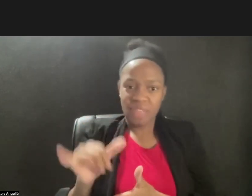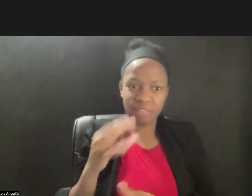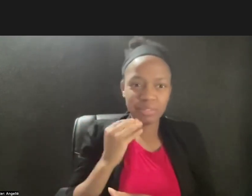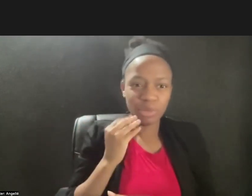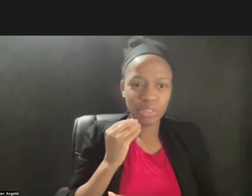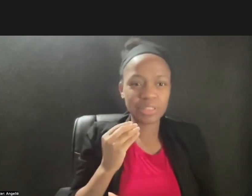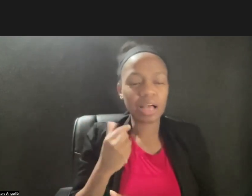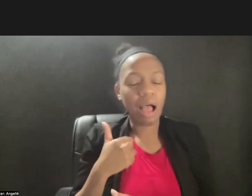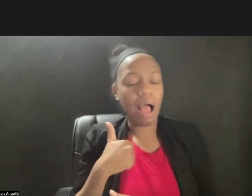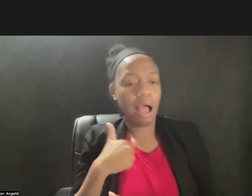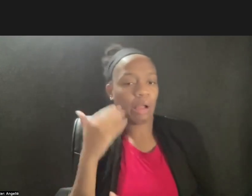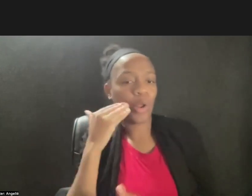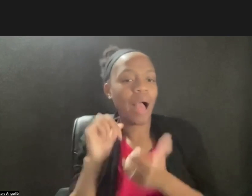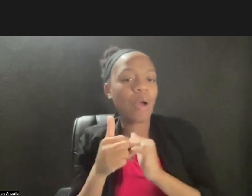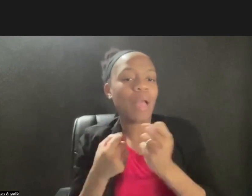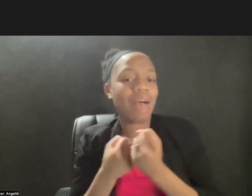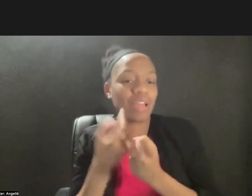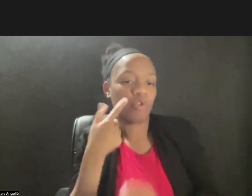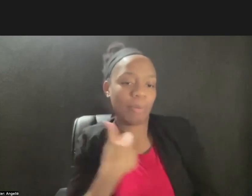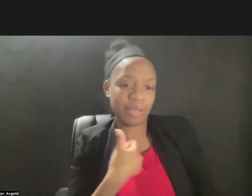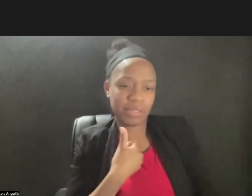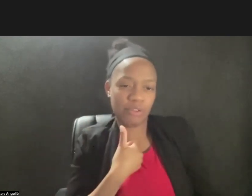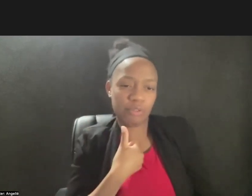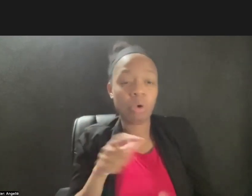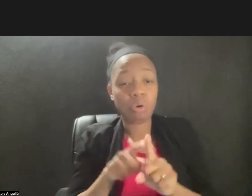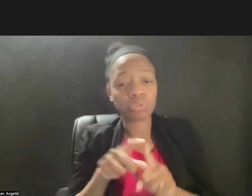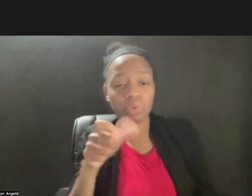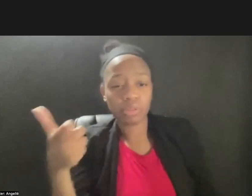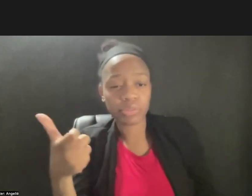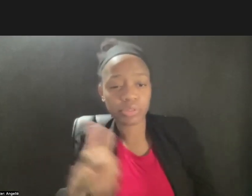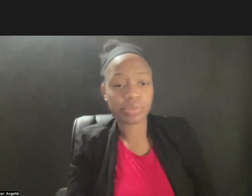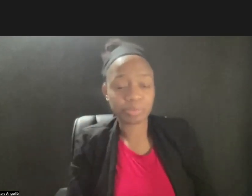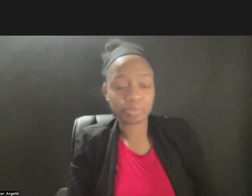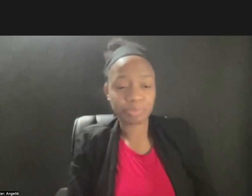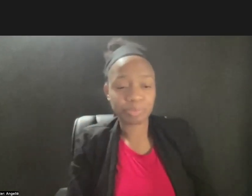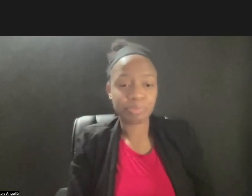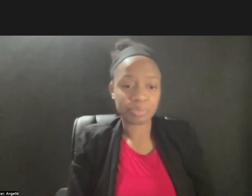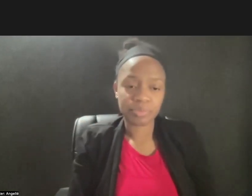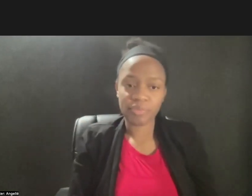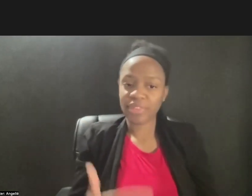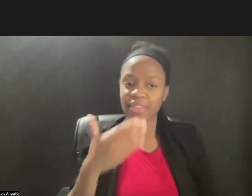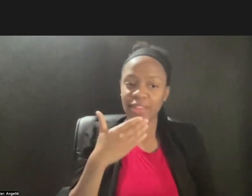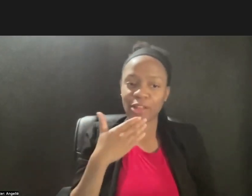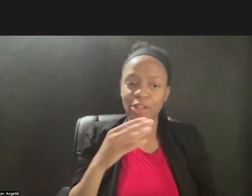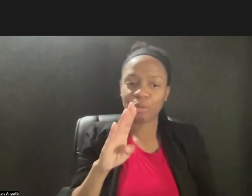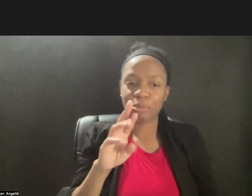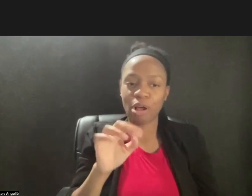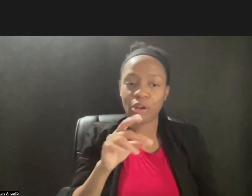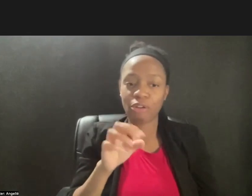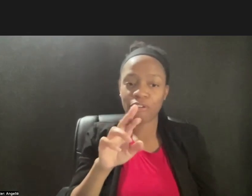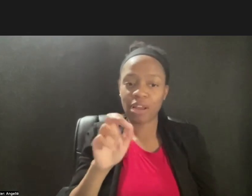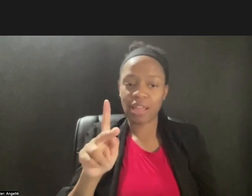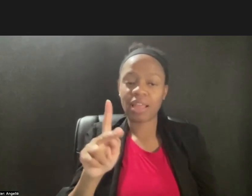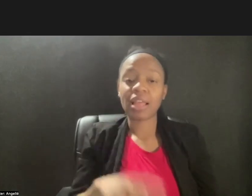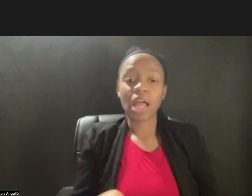to advocate for myself and for others. Thank you, Broderick. And we would be happy